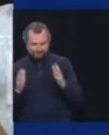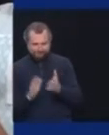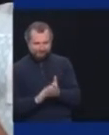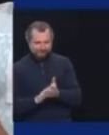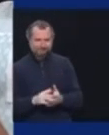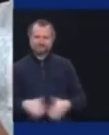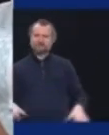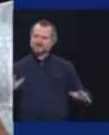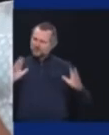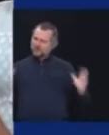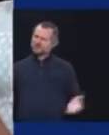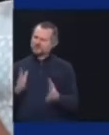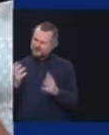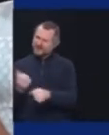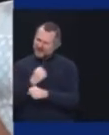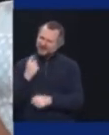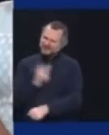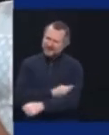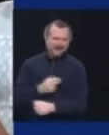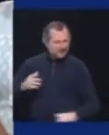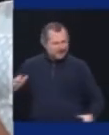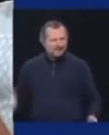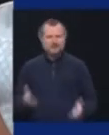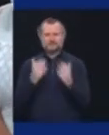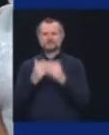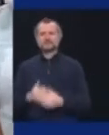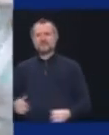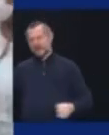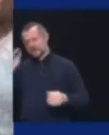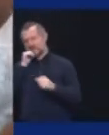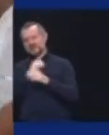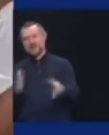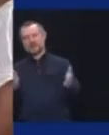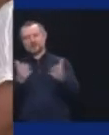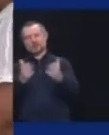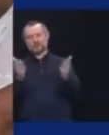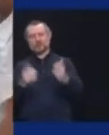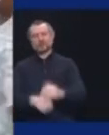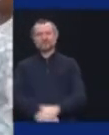Get the vaccine. God bless you.